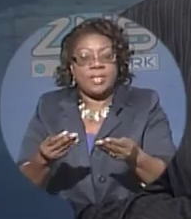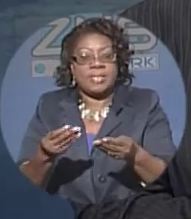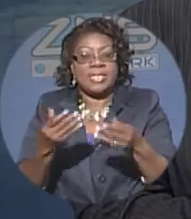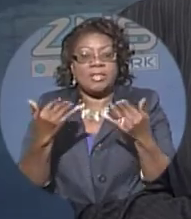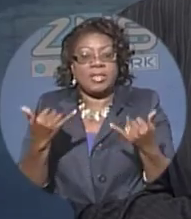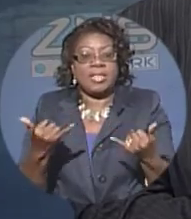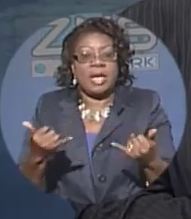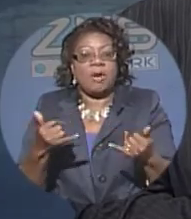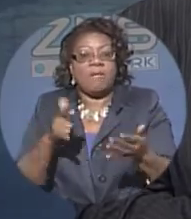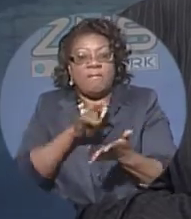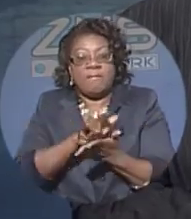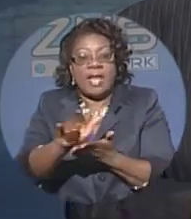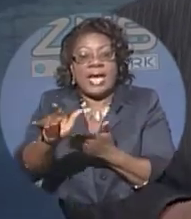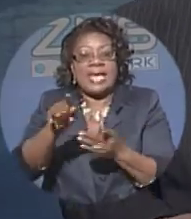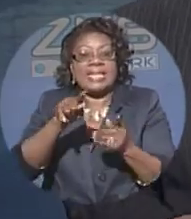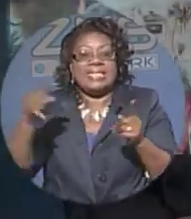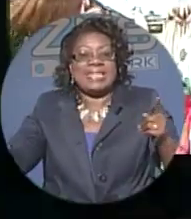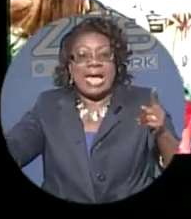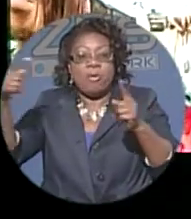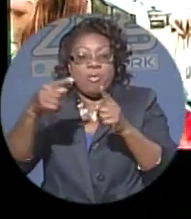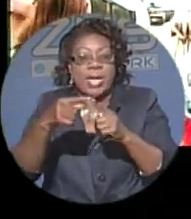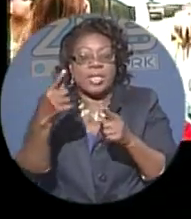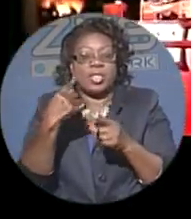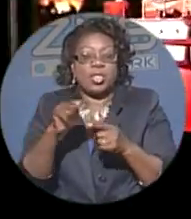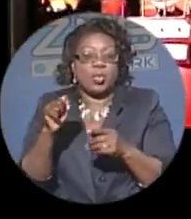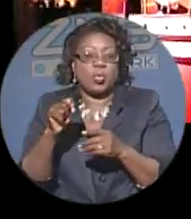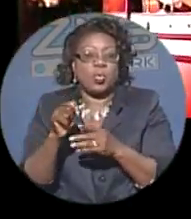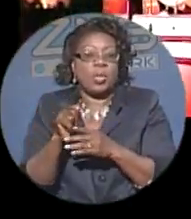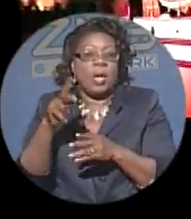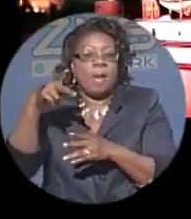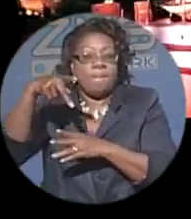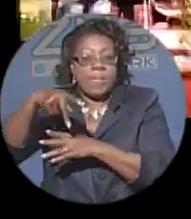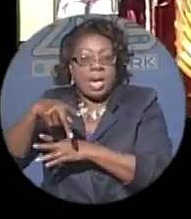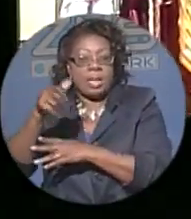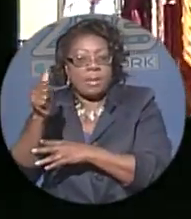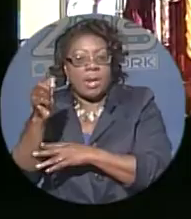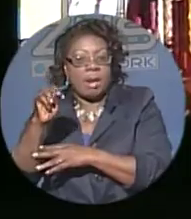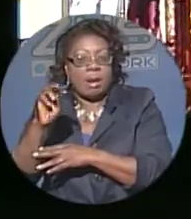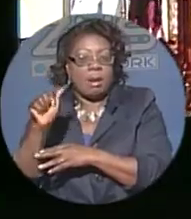fly direct. Discover the story behind it.